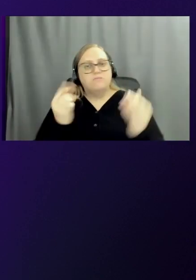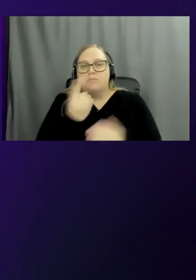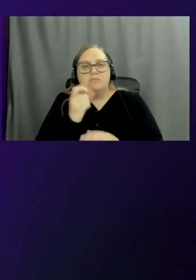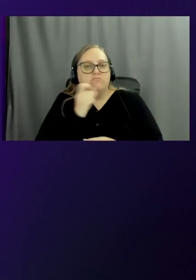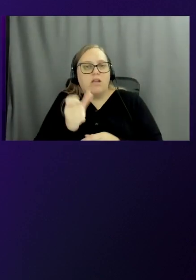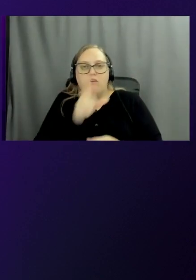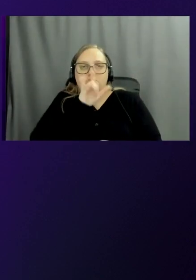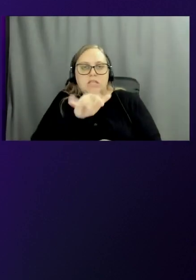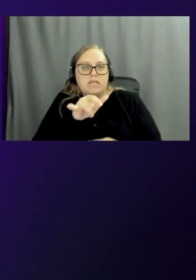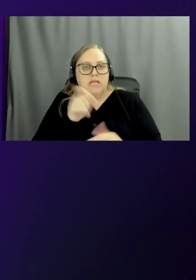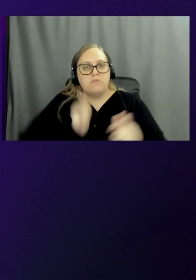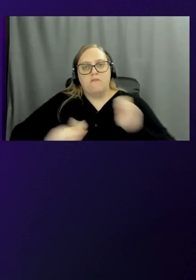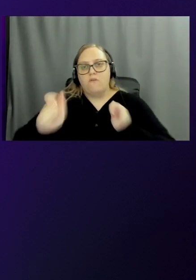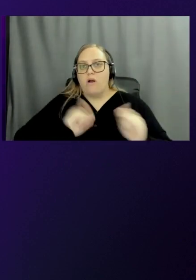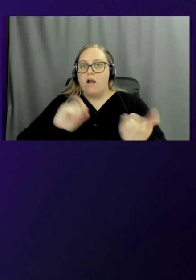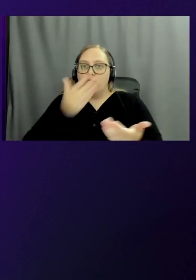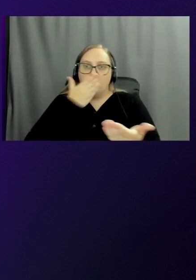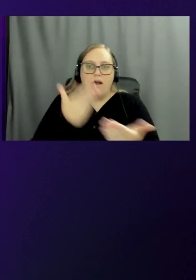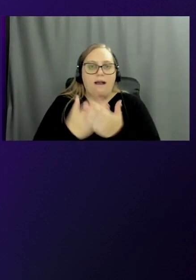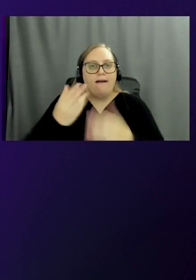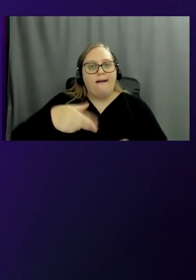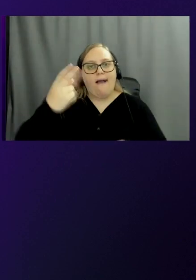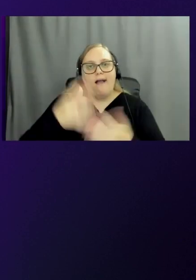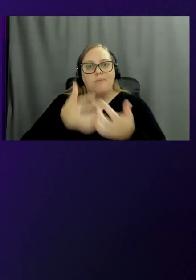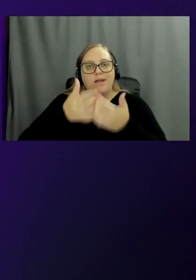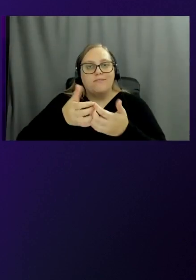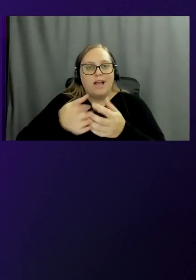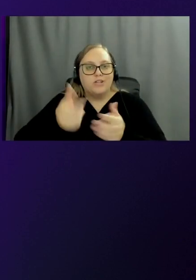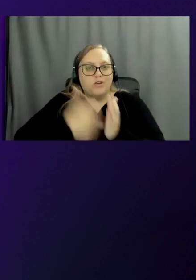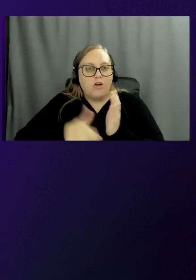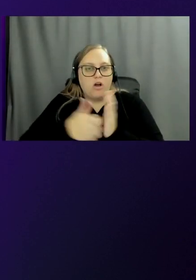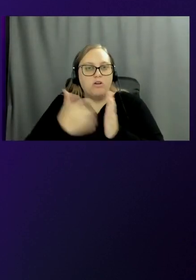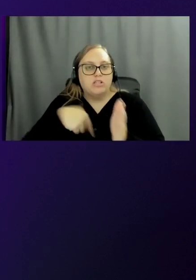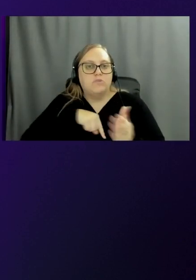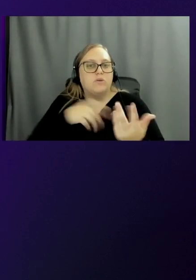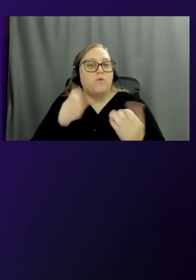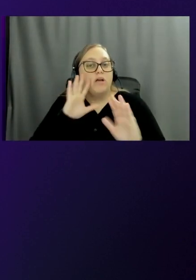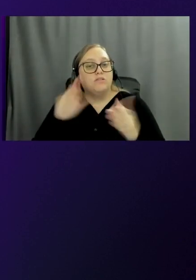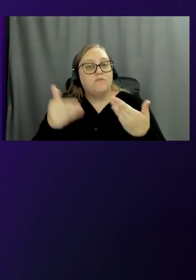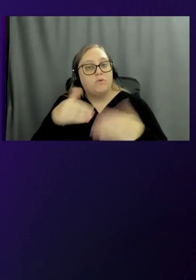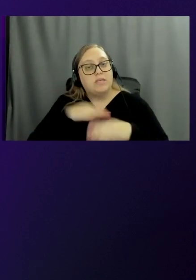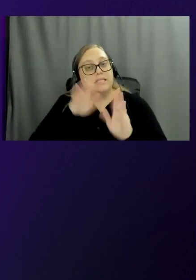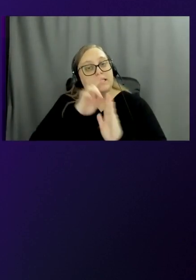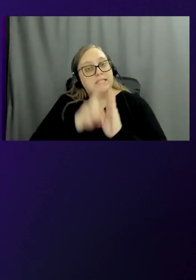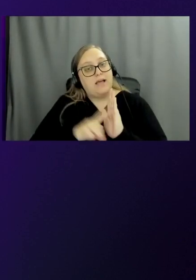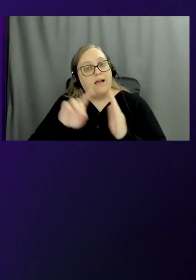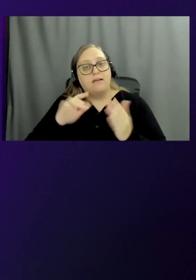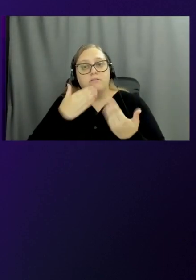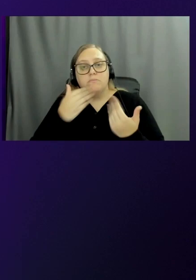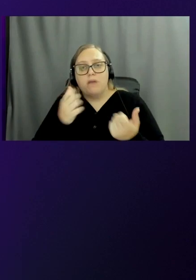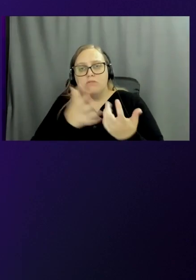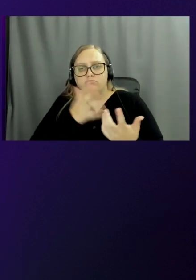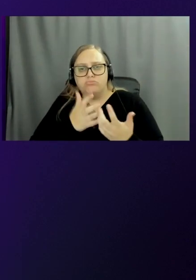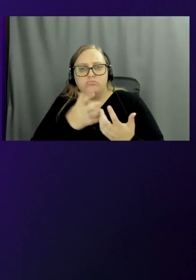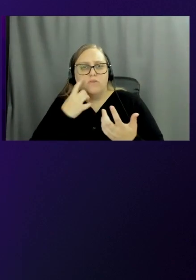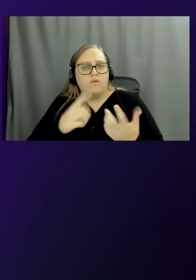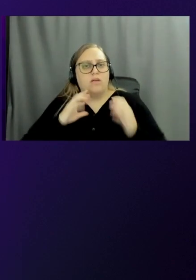high running or manufacturing cost. And we really want to focus the design on what can lead to the best price performance to delight our customers, not just